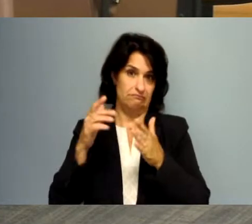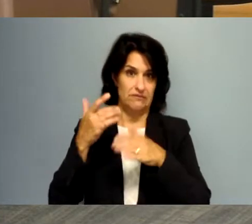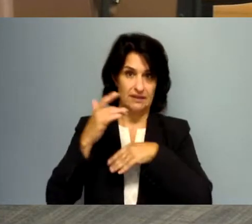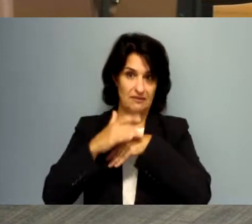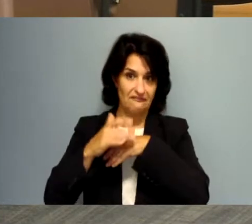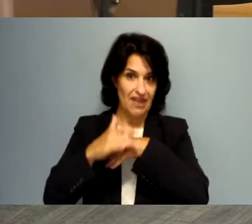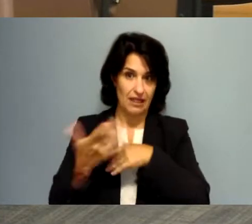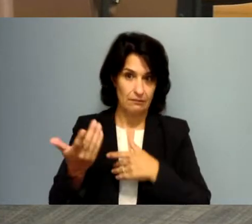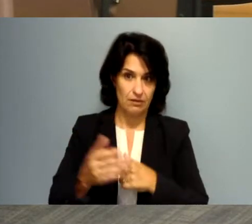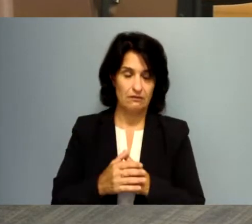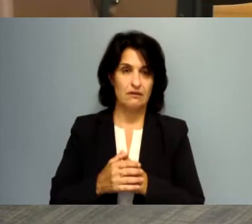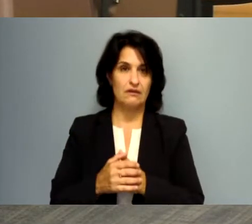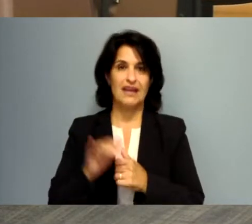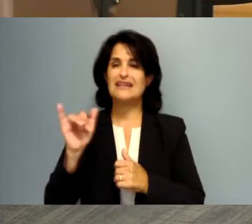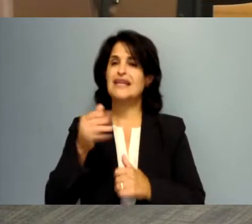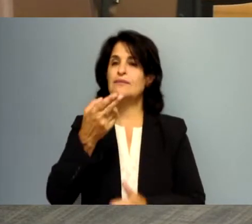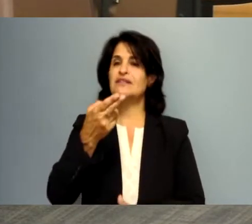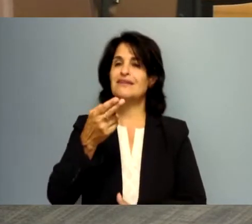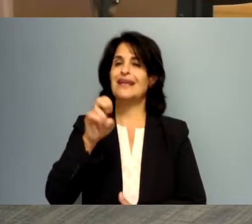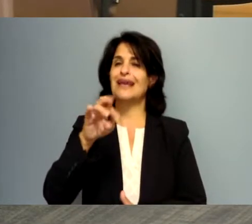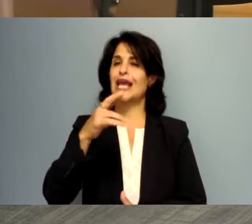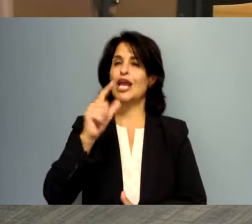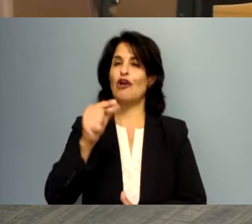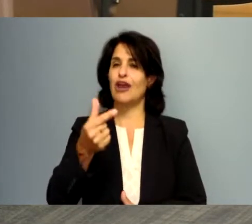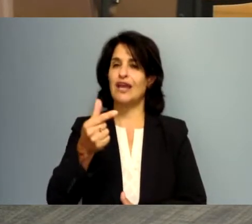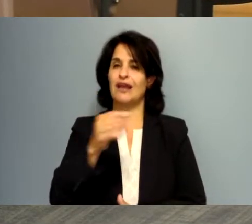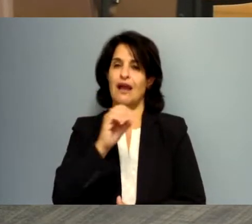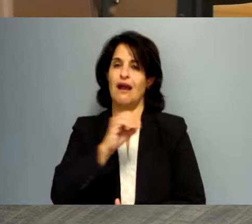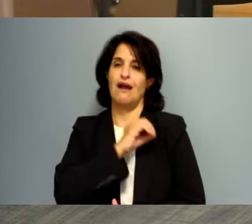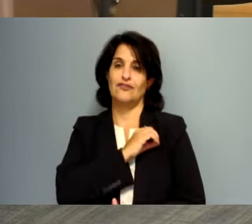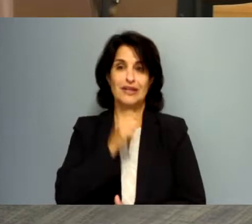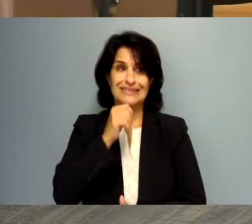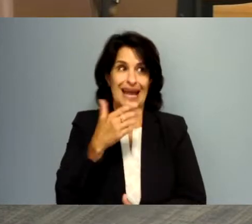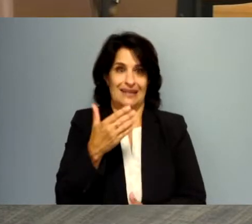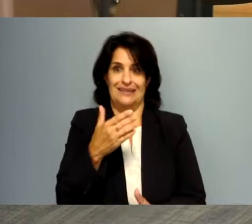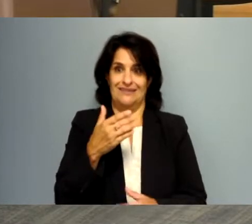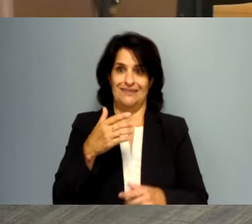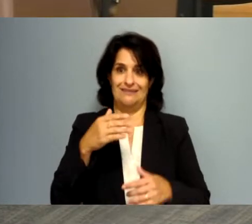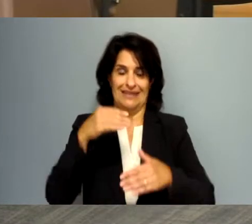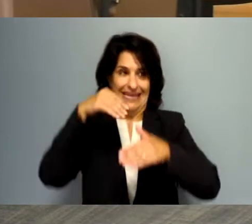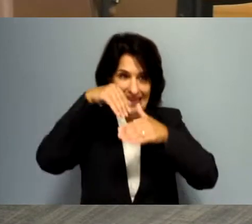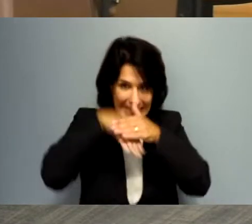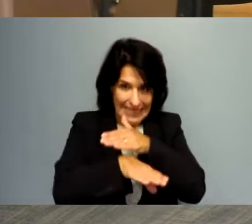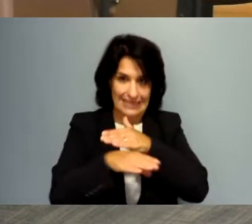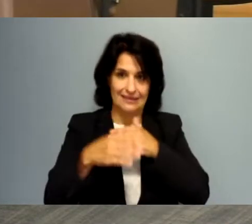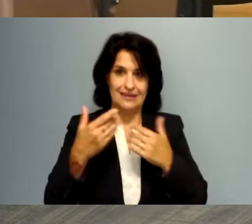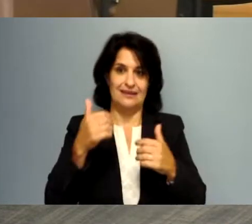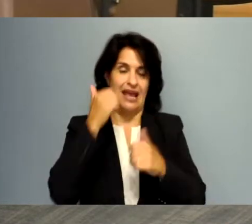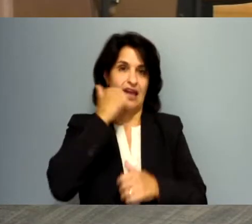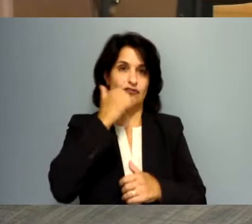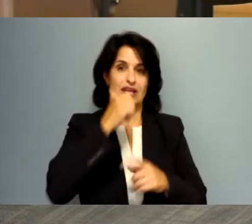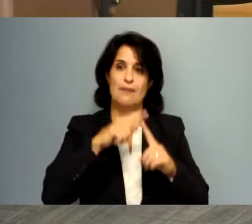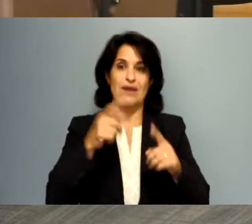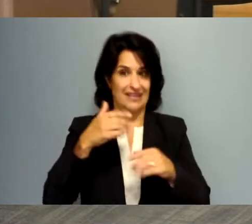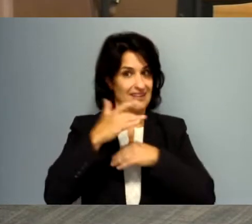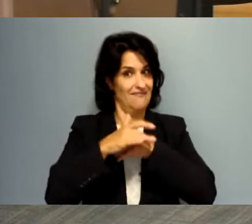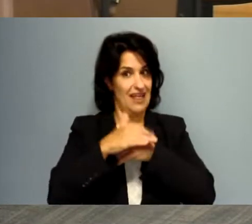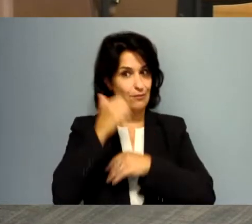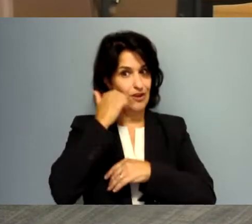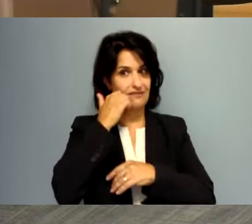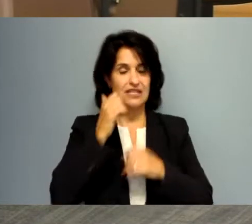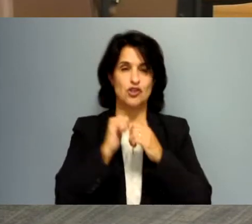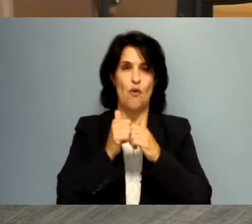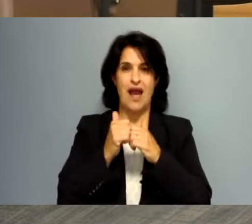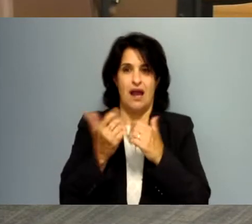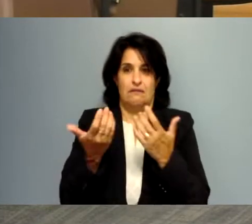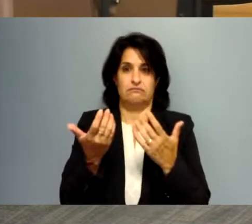like the hearing officer is, but he's not in every day, but he is available every day. So we'll have to work on that. I don't know how you'd like me to phrase that. We can pay him